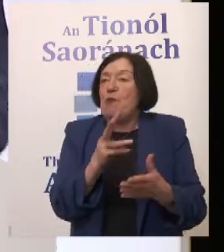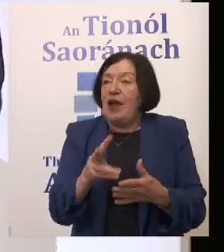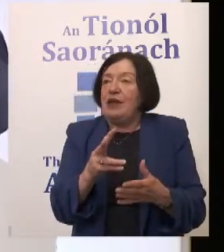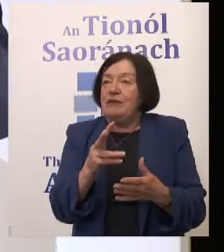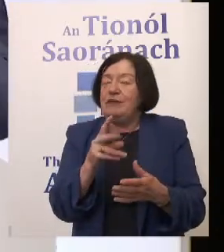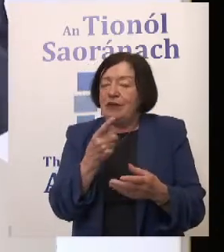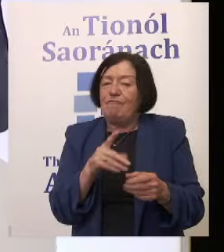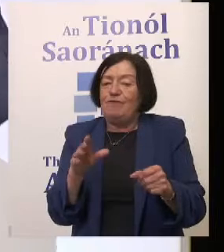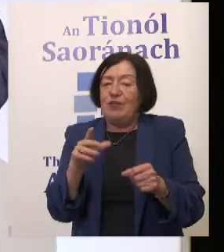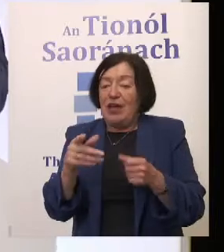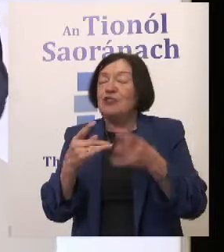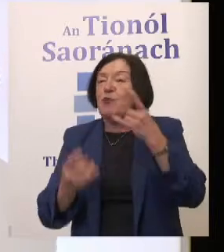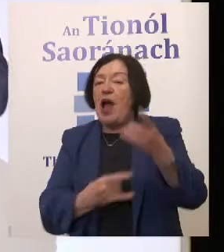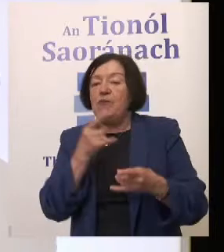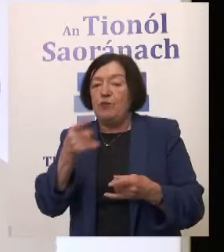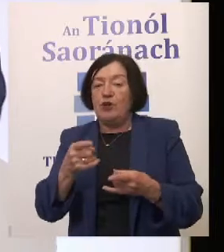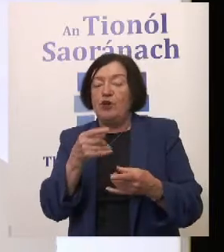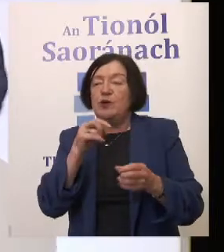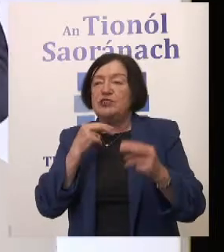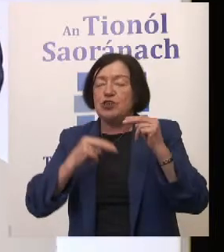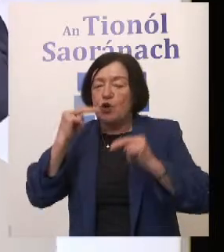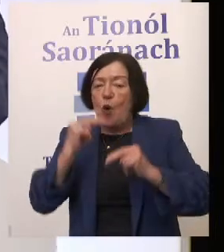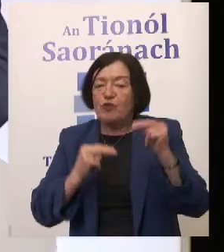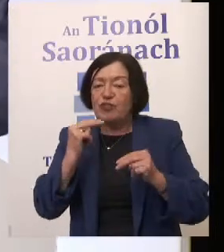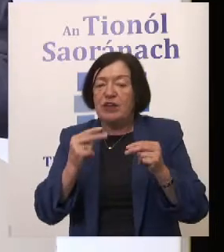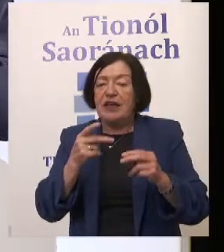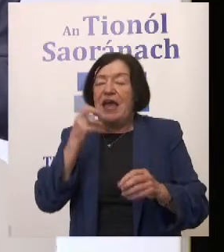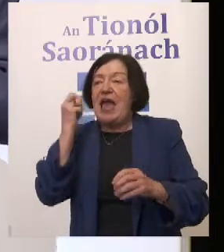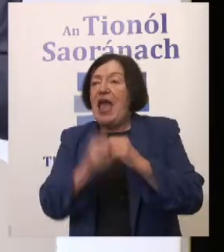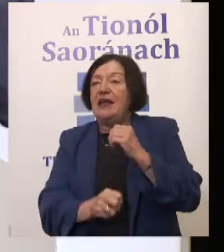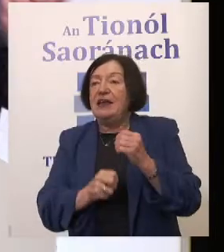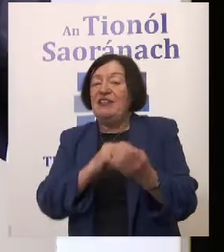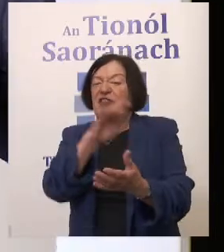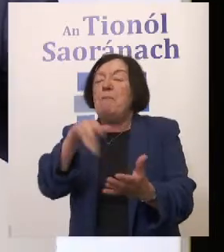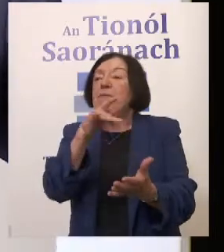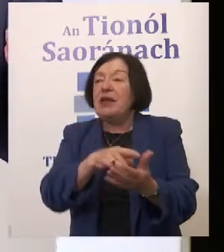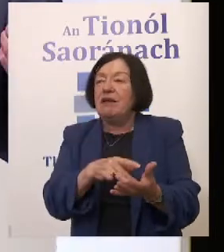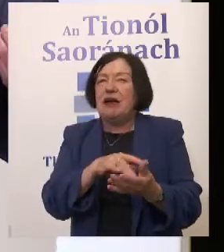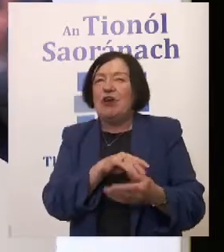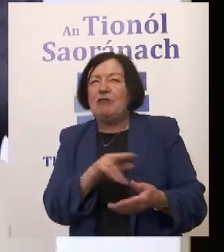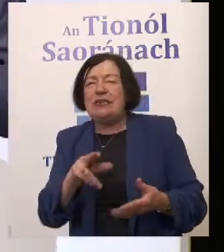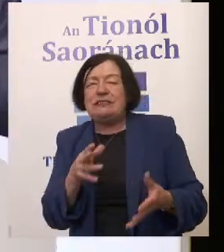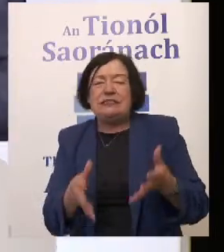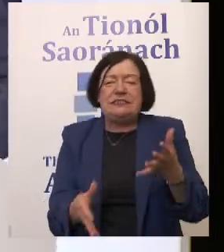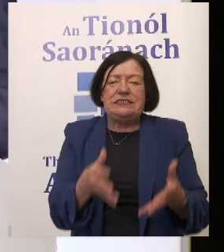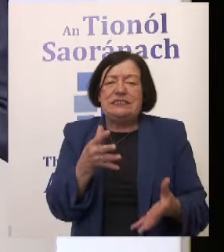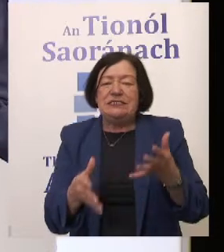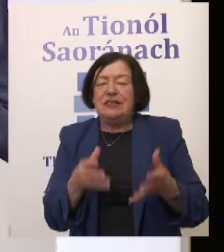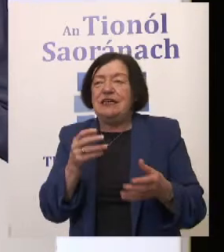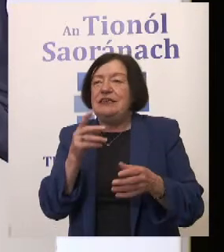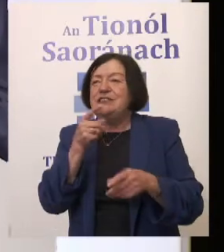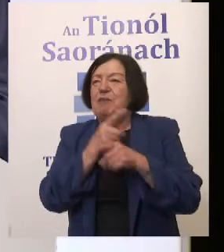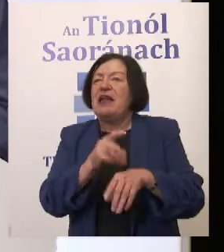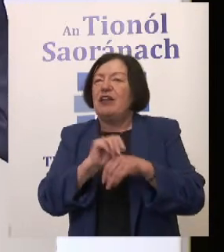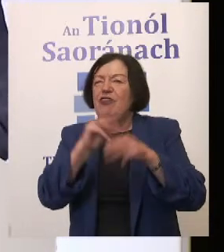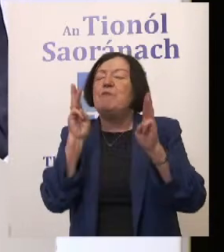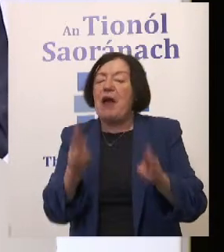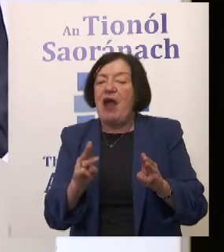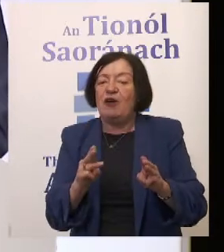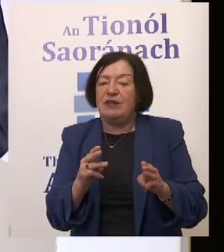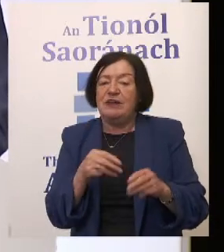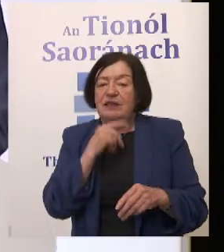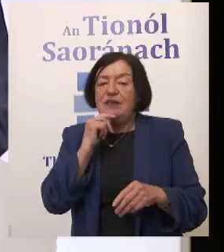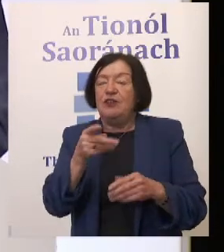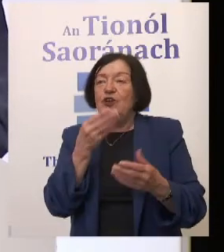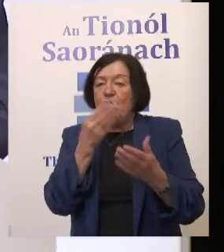measure, because that's what happens when you enter into a negotiation. You end up somewhere in the middle, or not really at all, depending on where the power lies. I'd really suggest you put